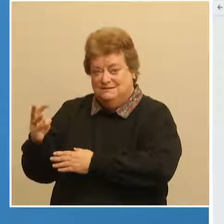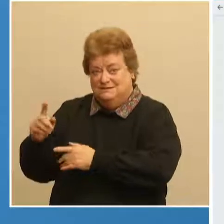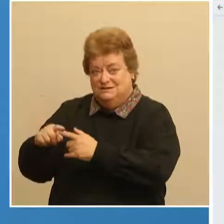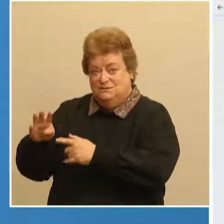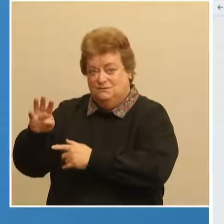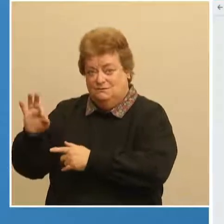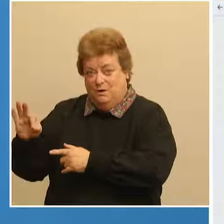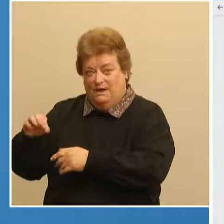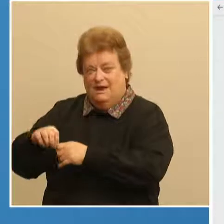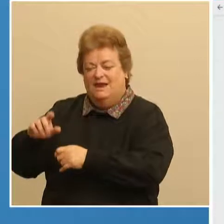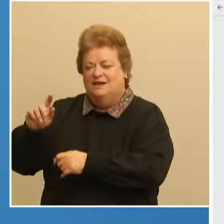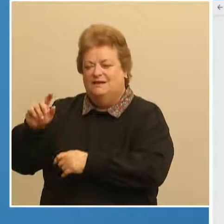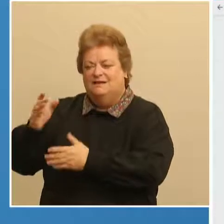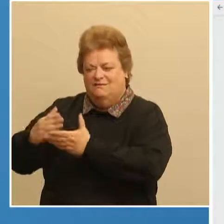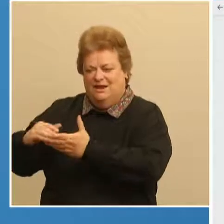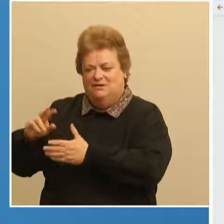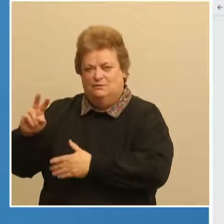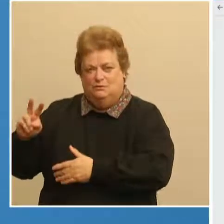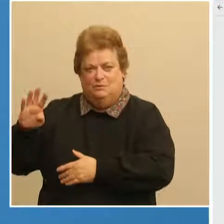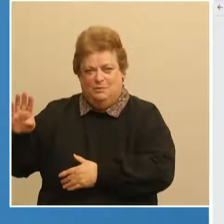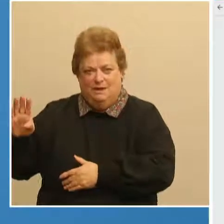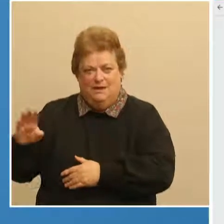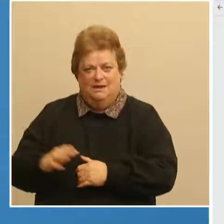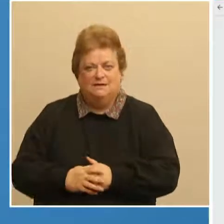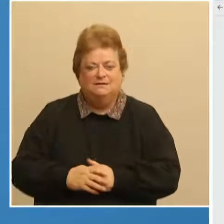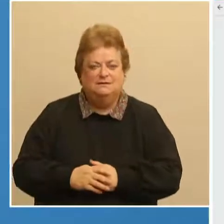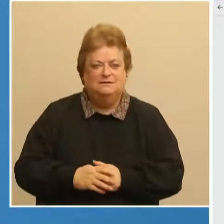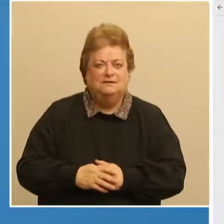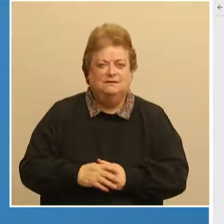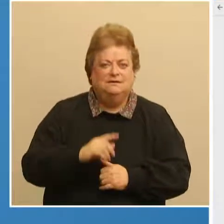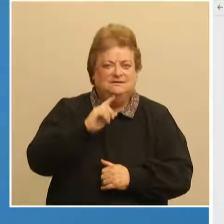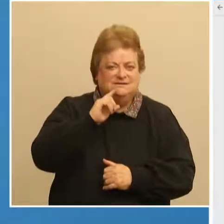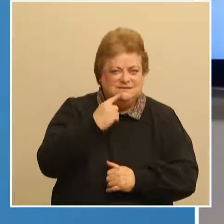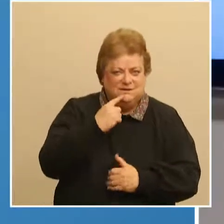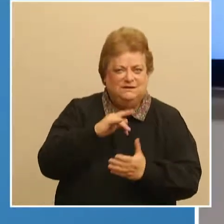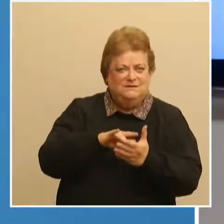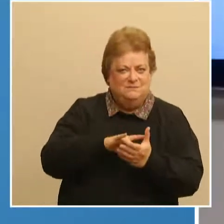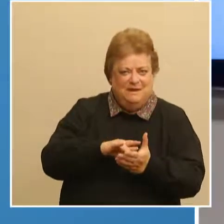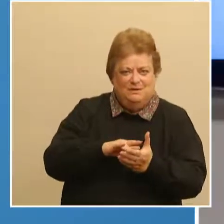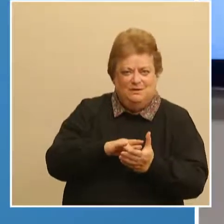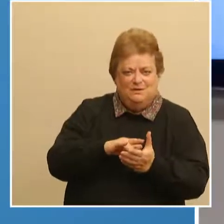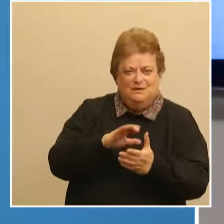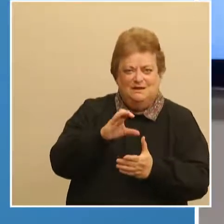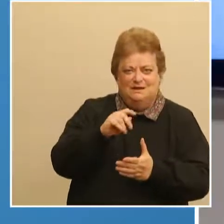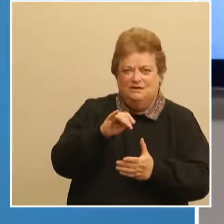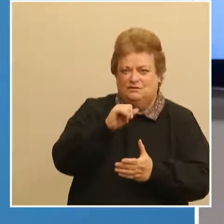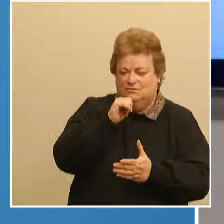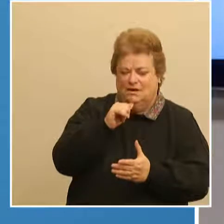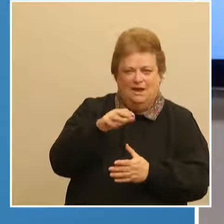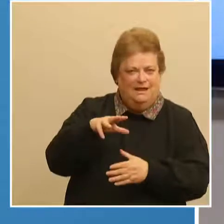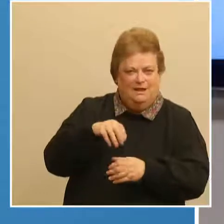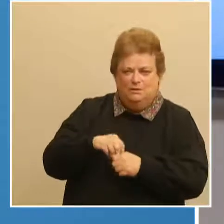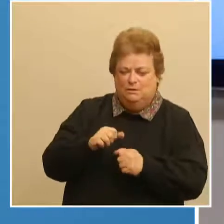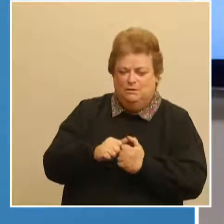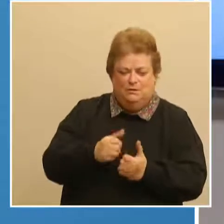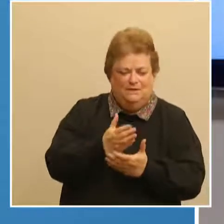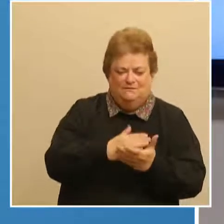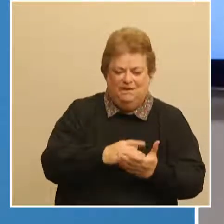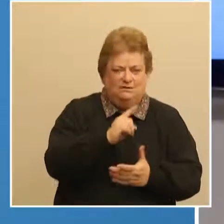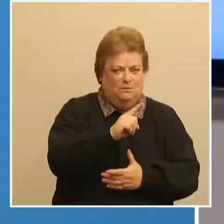in Phase 2B. Serious medical conditions are no longer included in Phase